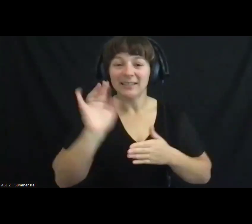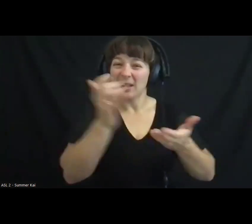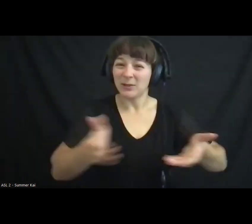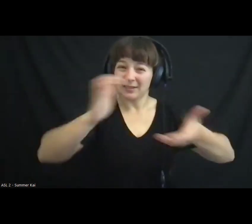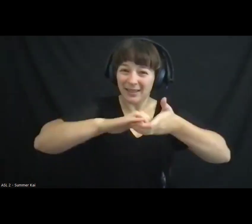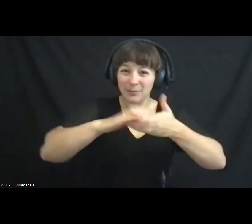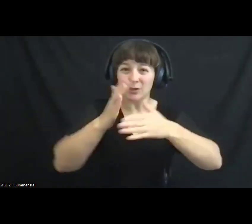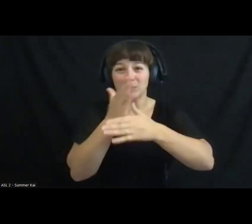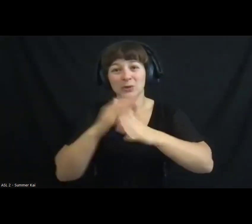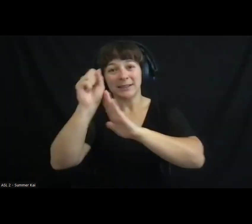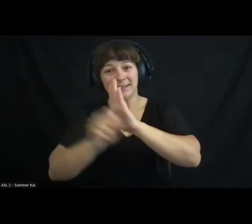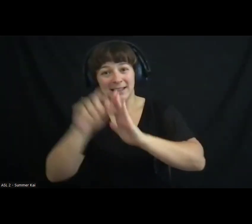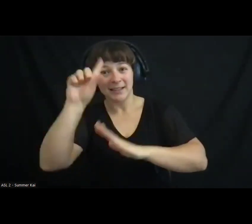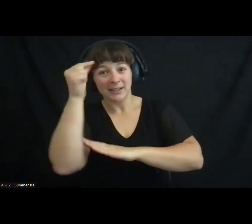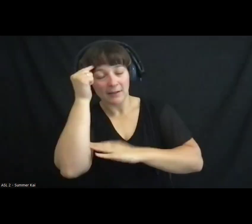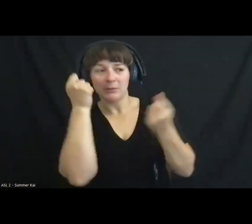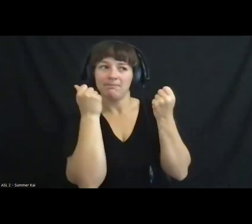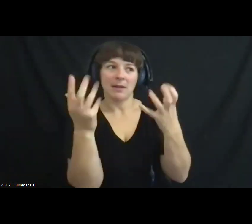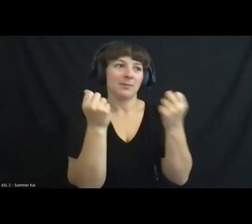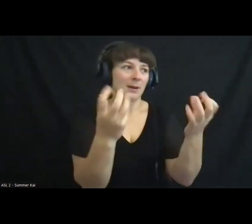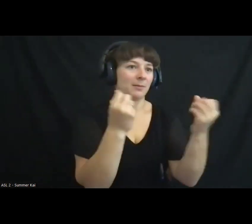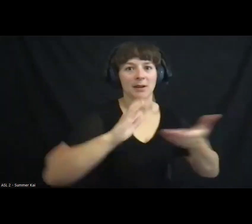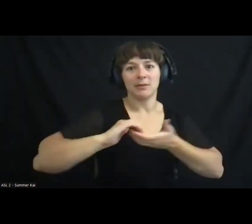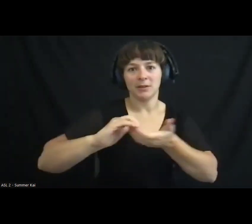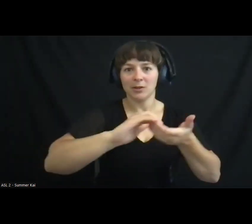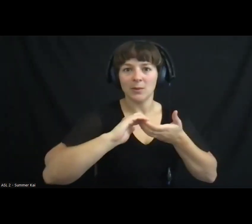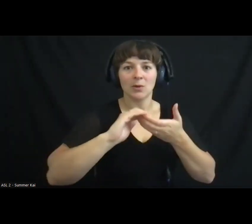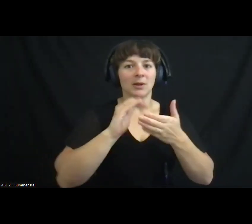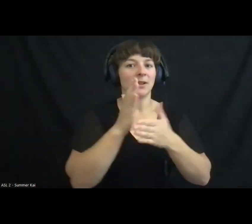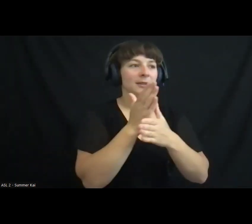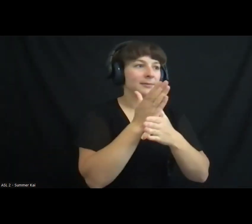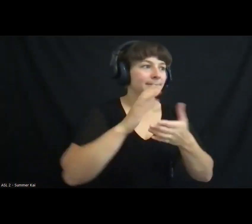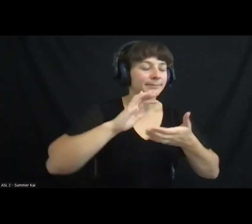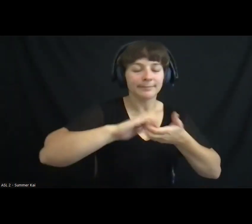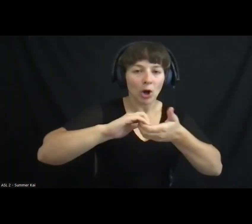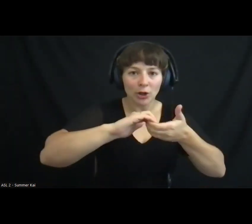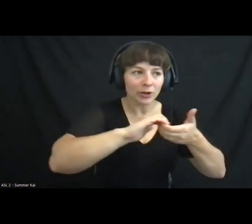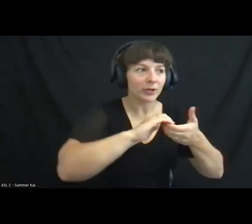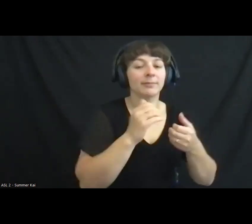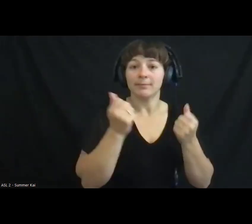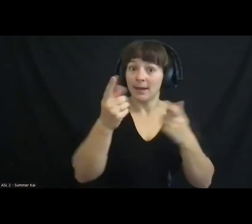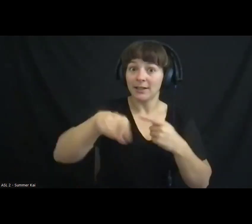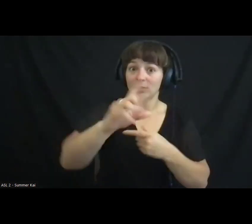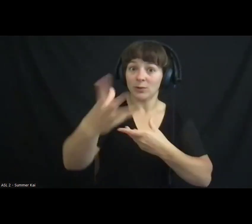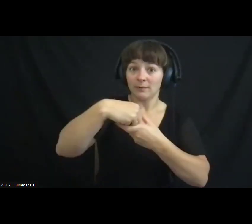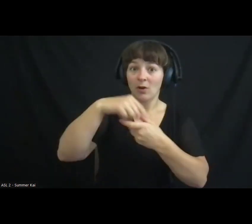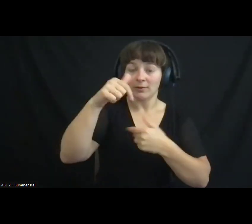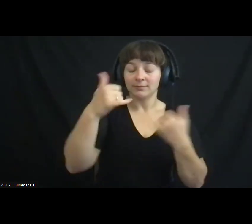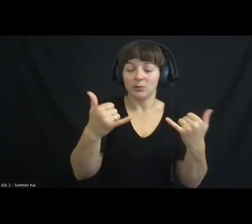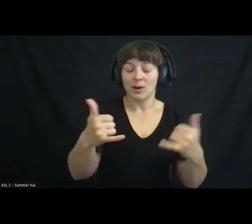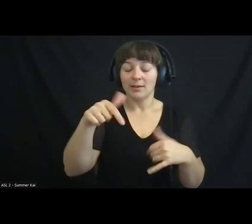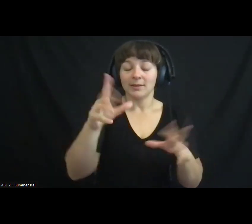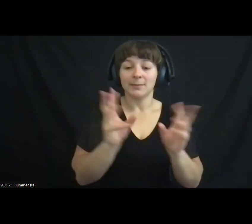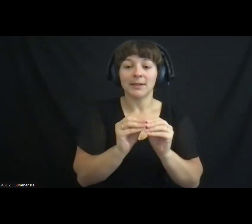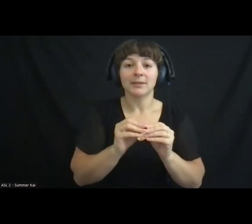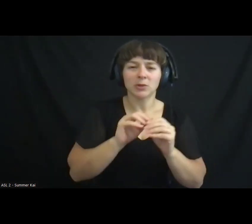state government and many, many community partners, including many of you on this call today, to holistically look at ways that we as a